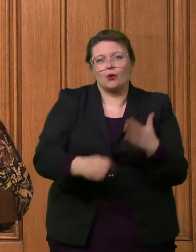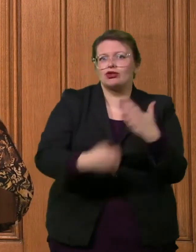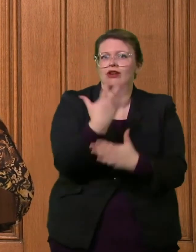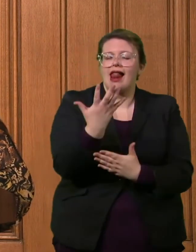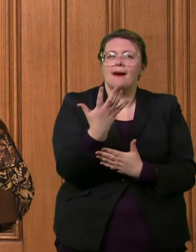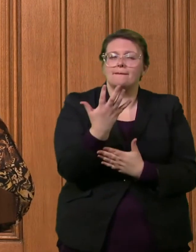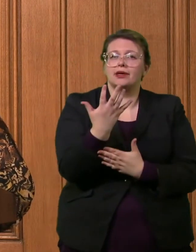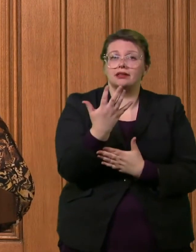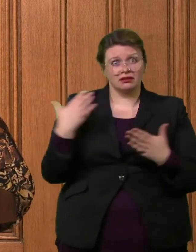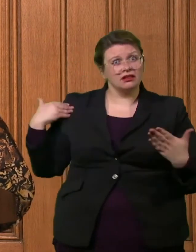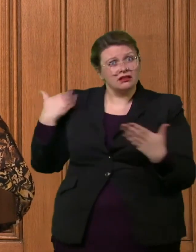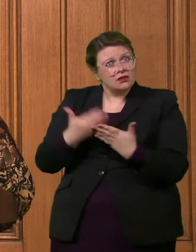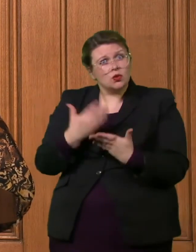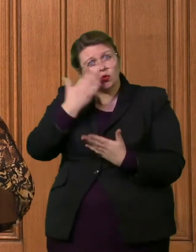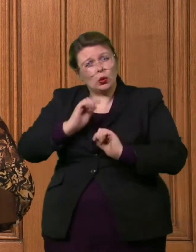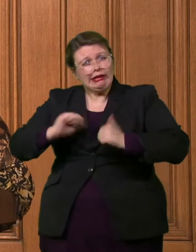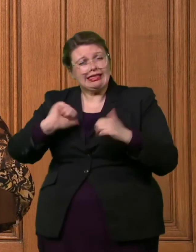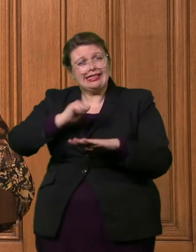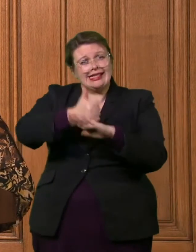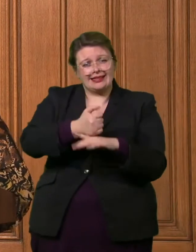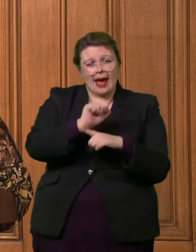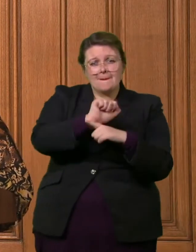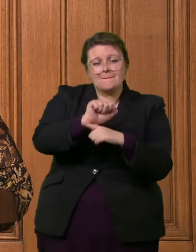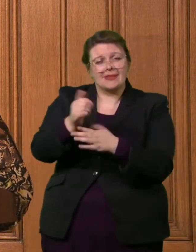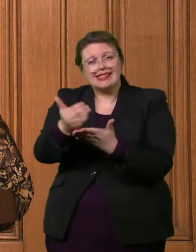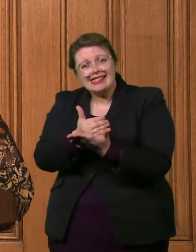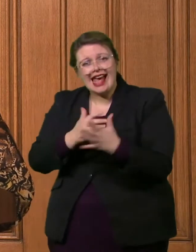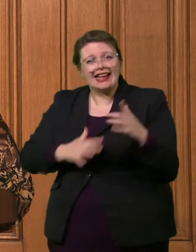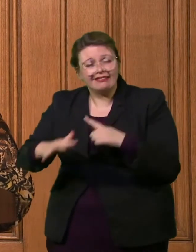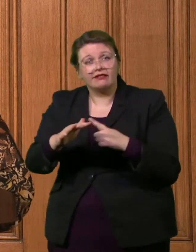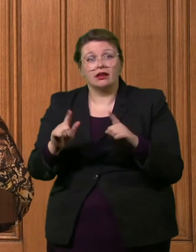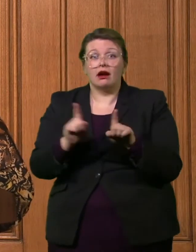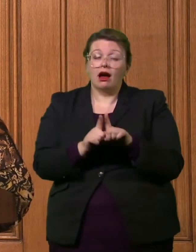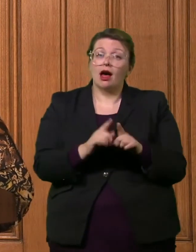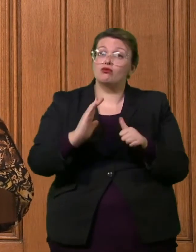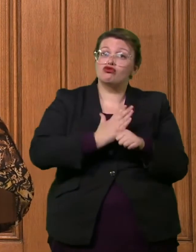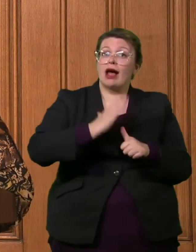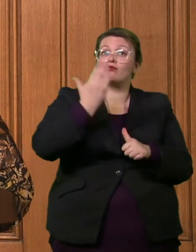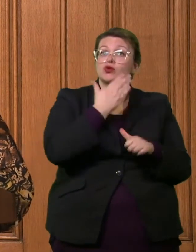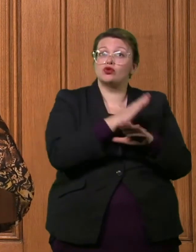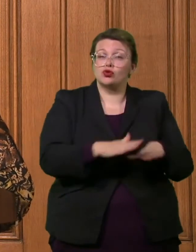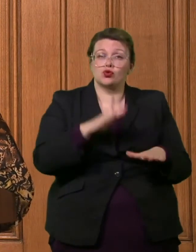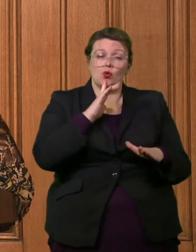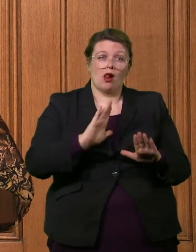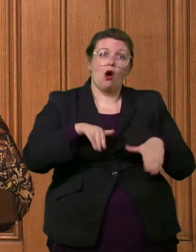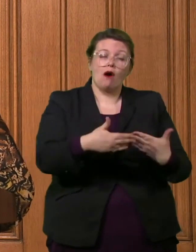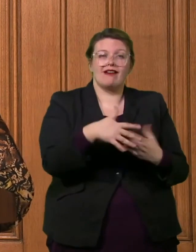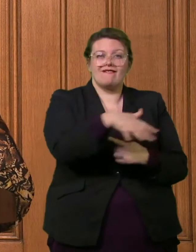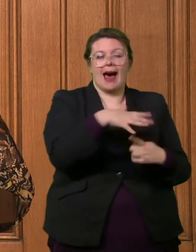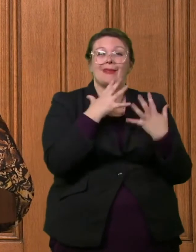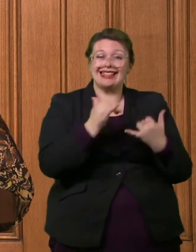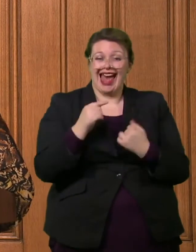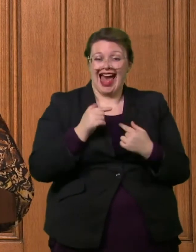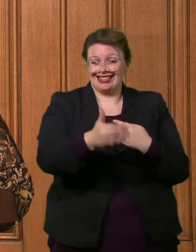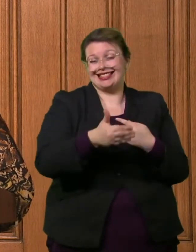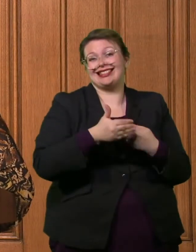and additional plans to test families of primary school children will also be in place as schools go back. And therefore, the strong recommendation